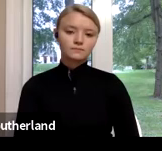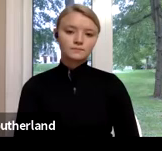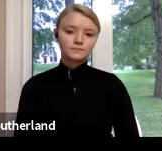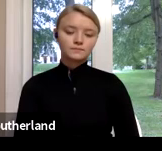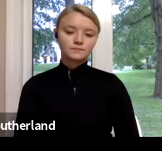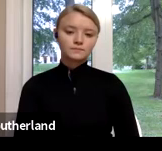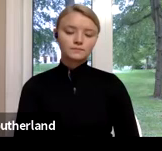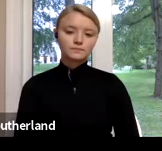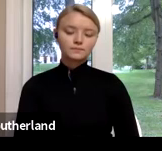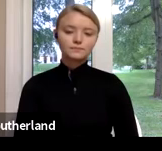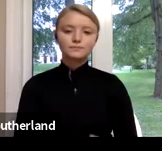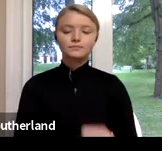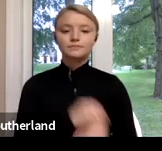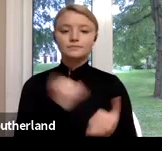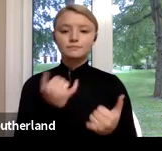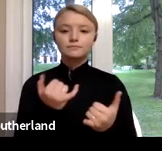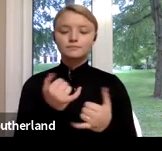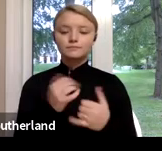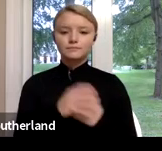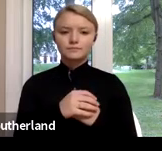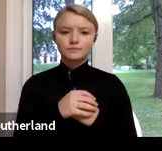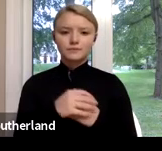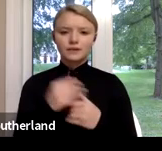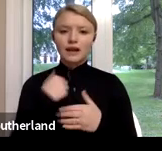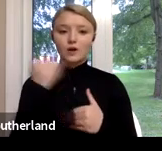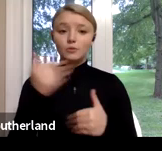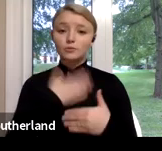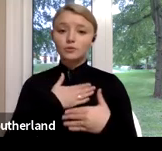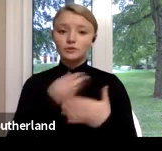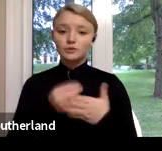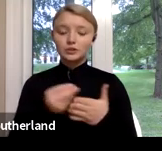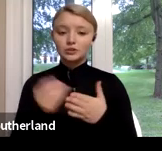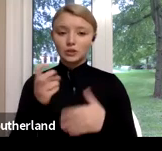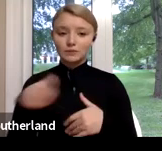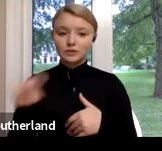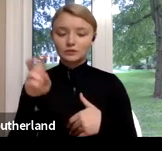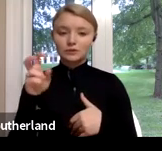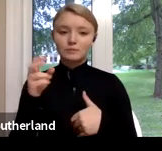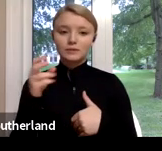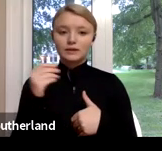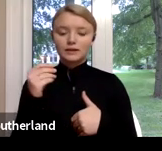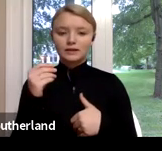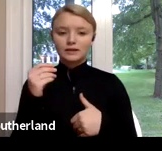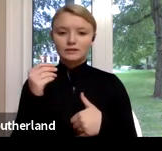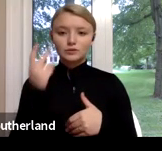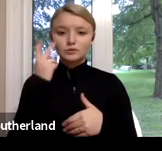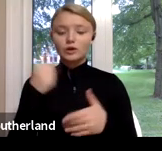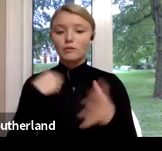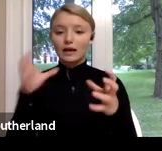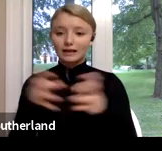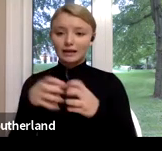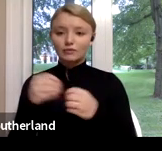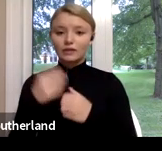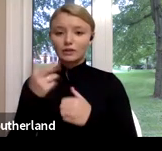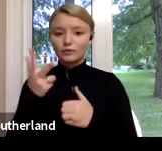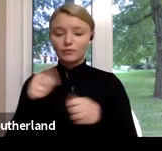Enjoyed my shopping trip here at Whole Foods with me. What you saw I gathered in those three carts are the equivalent to 1 ounce of Ningxia